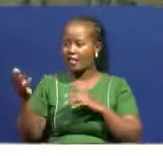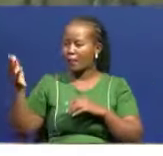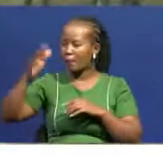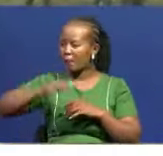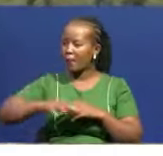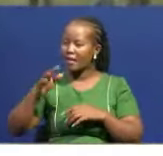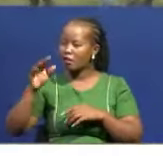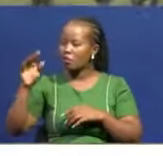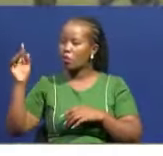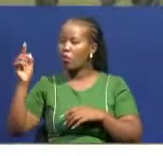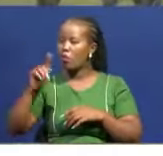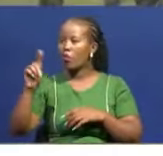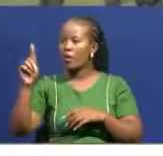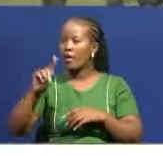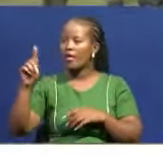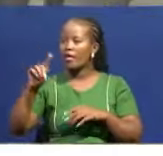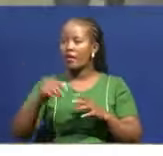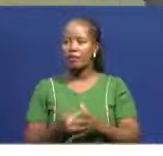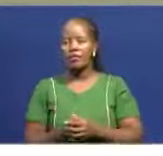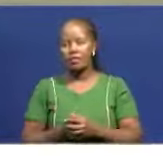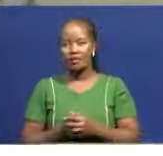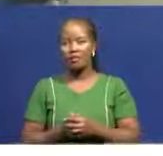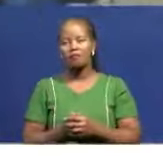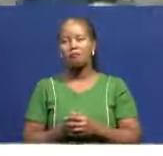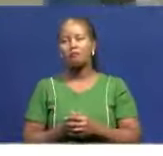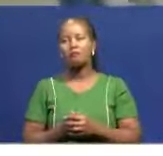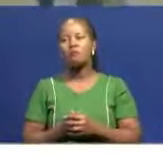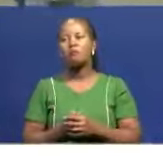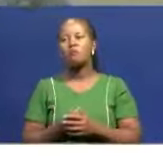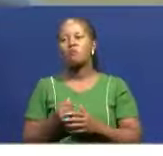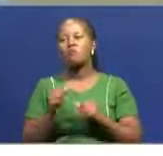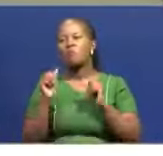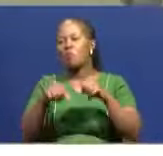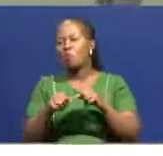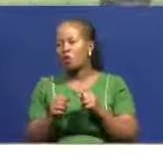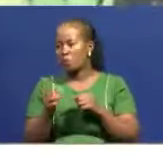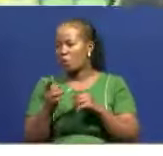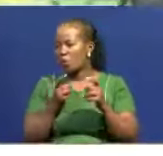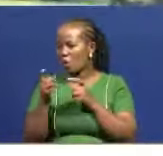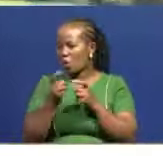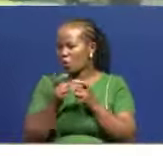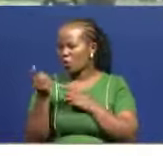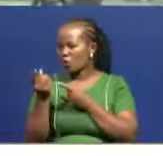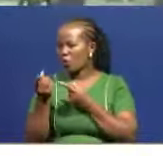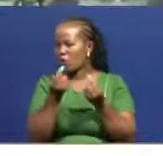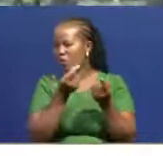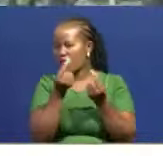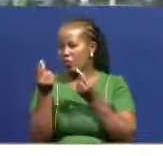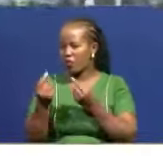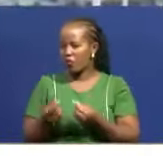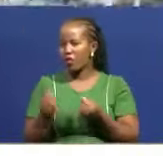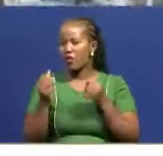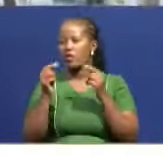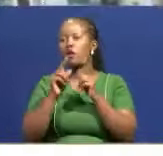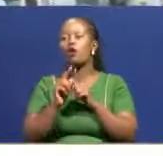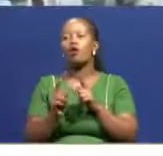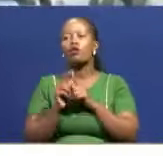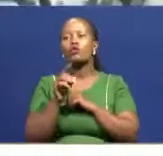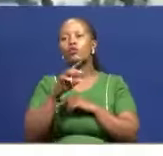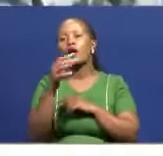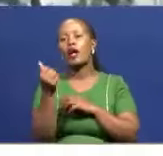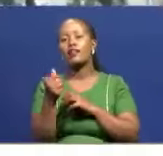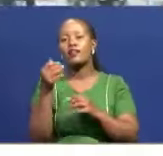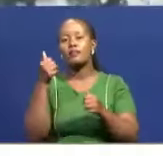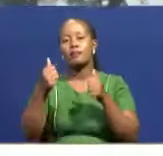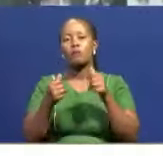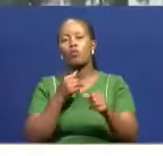regenerated. Yes, I mean, you know, you can only control what you're in control of. And we're not in control of the elements, but of course we're in control